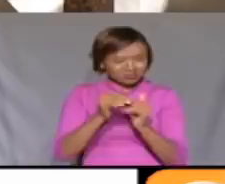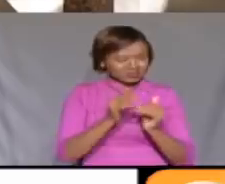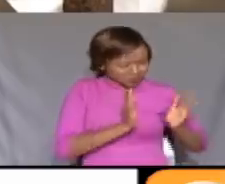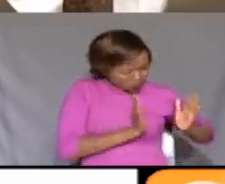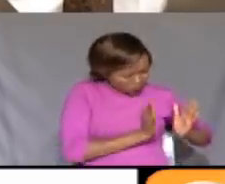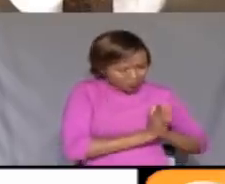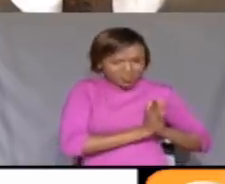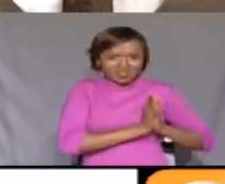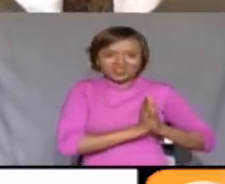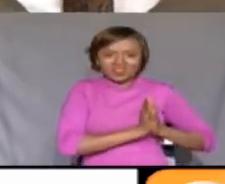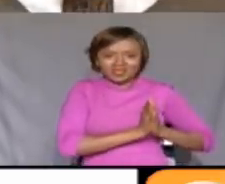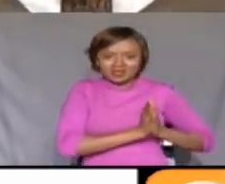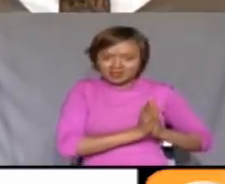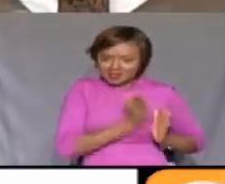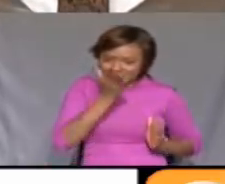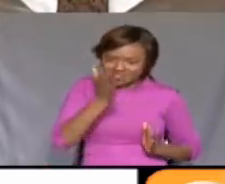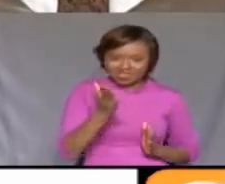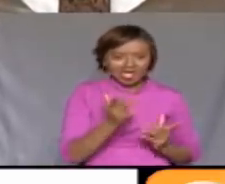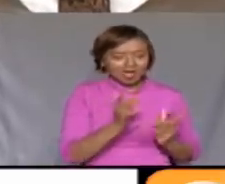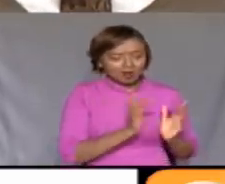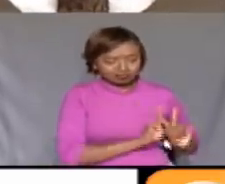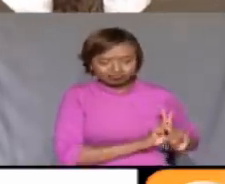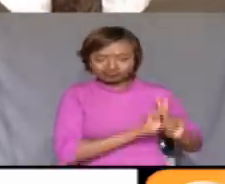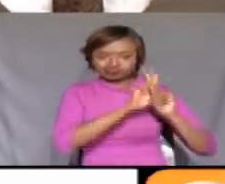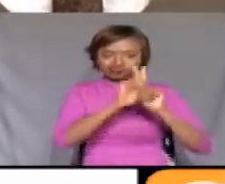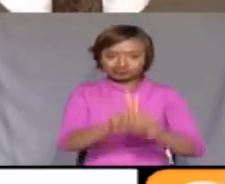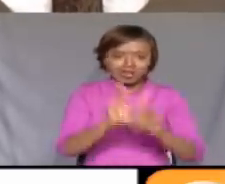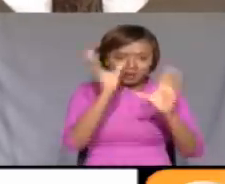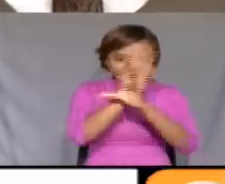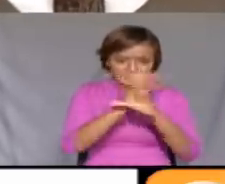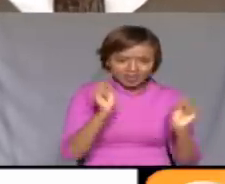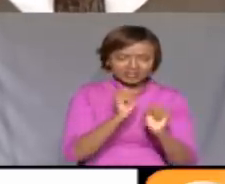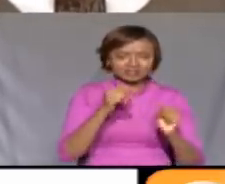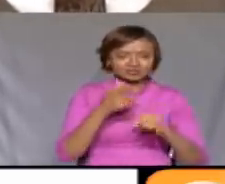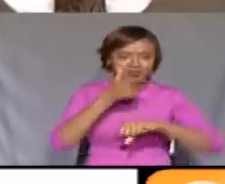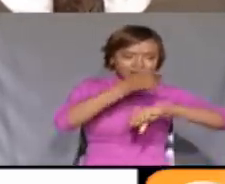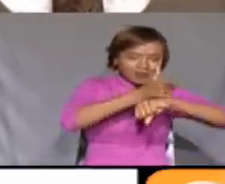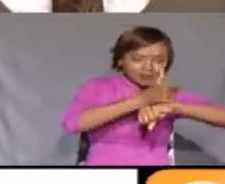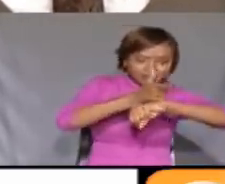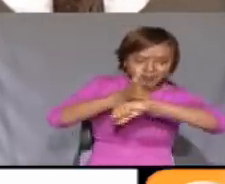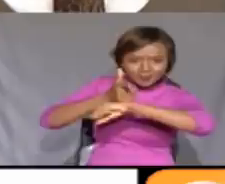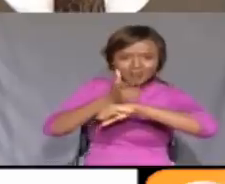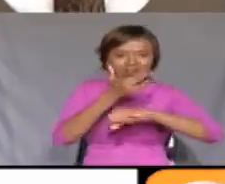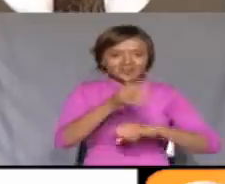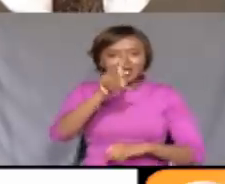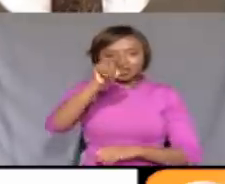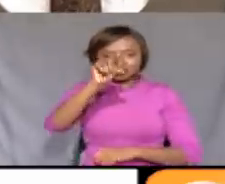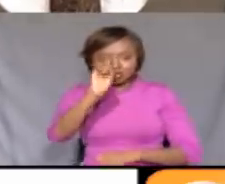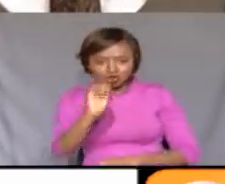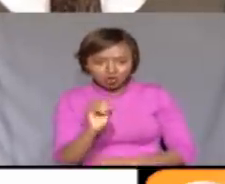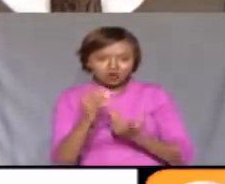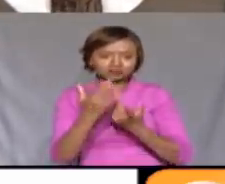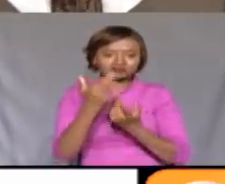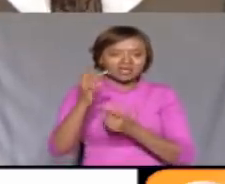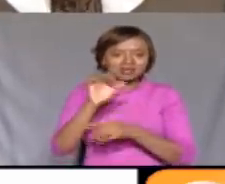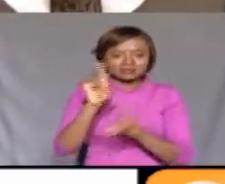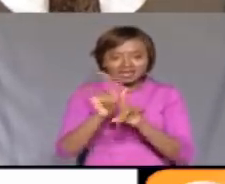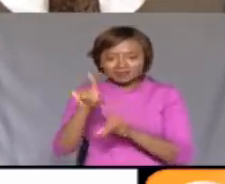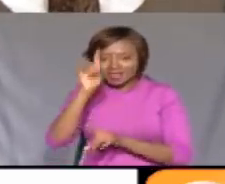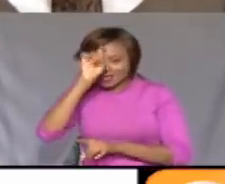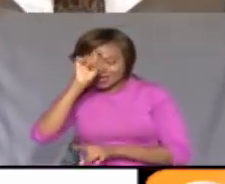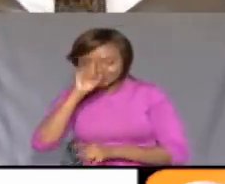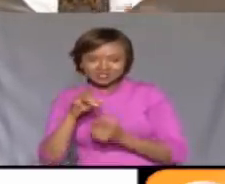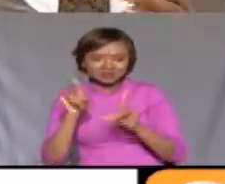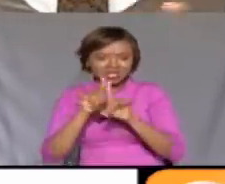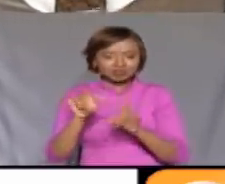Johnson Barasa and I accompanied President Mbeki to summits in Togo, then in Cairo, and finally Addis